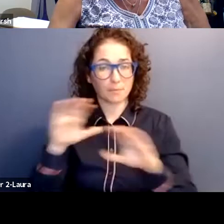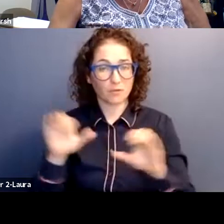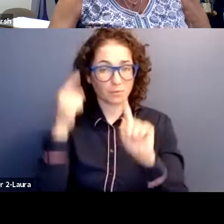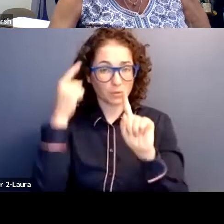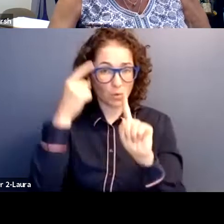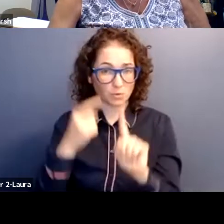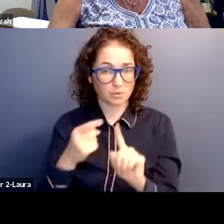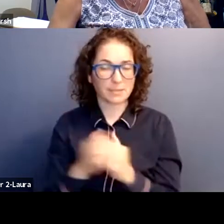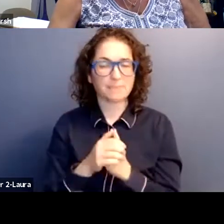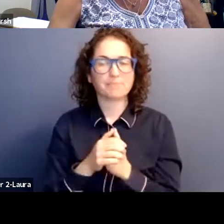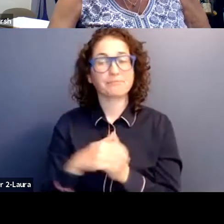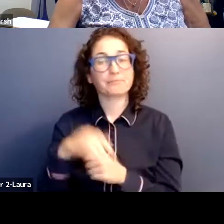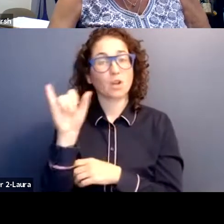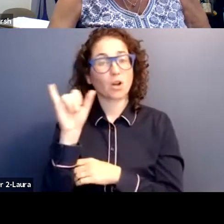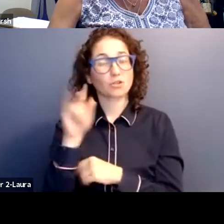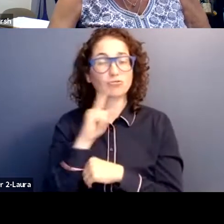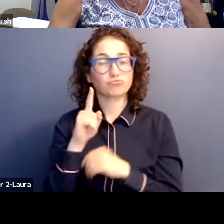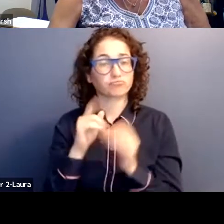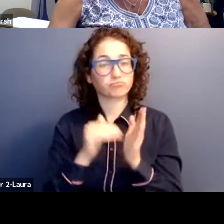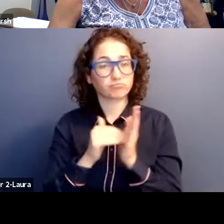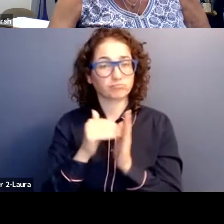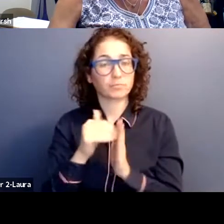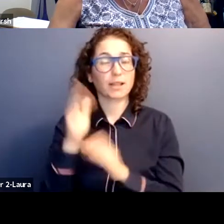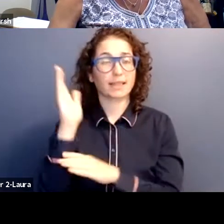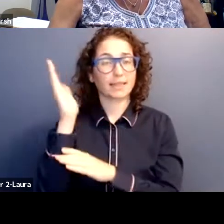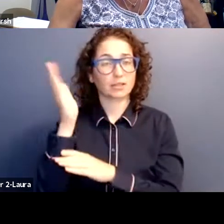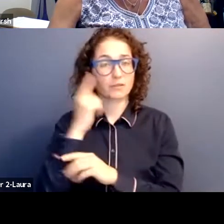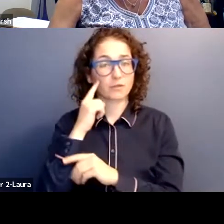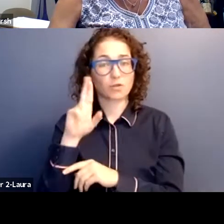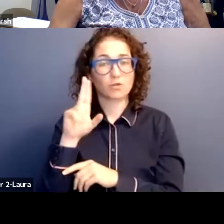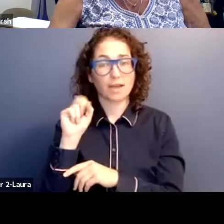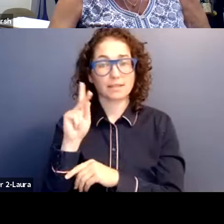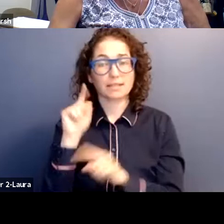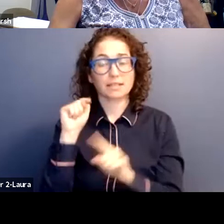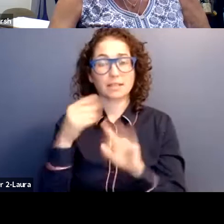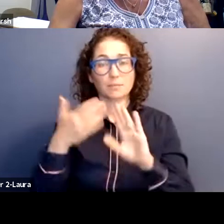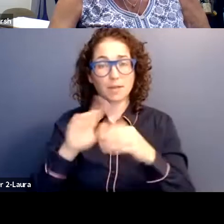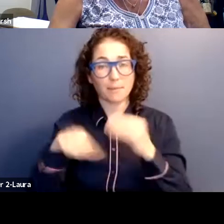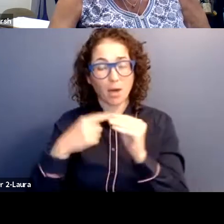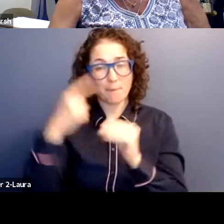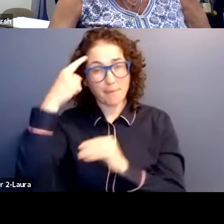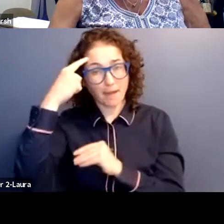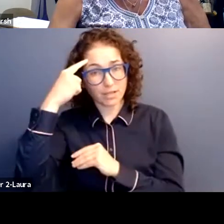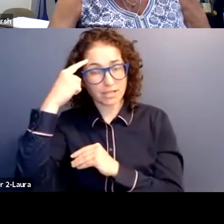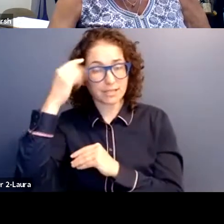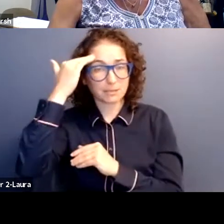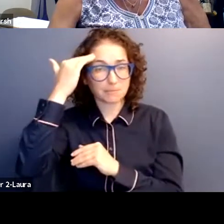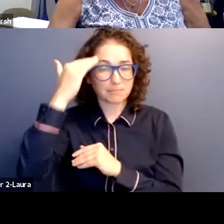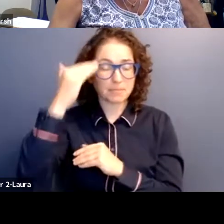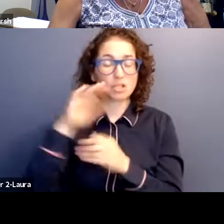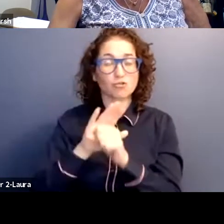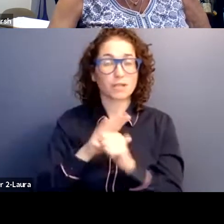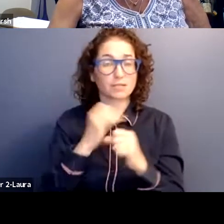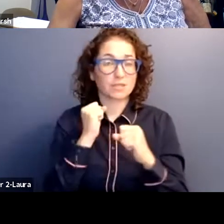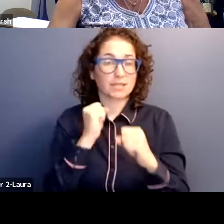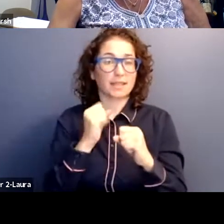goals. She also gives frequent lectures to the Rusk community on mindfulness, stress resilience, and health and